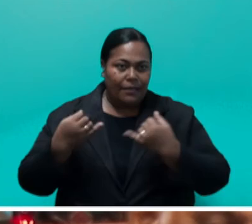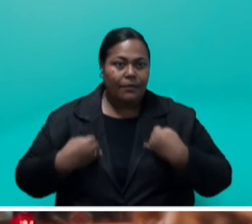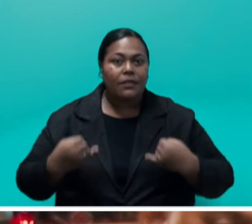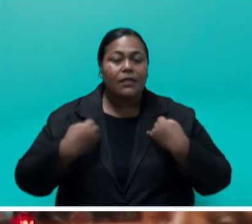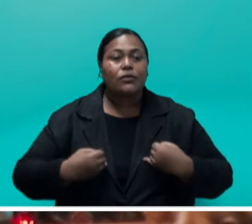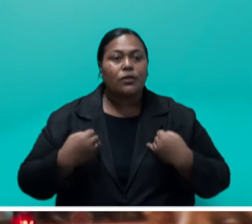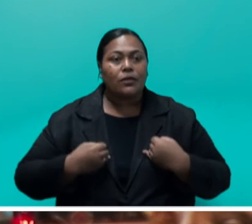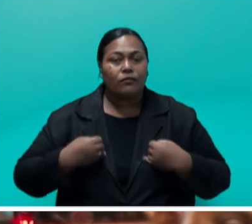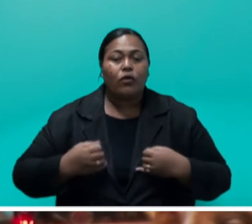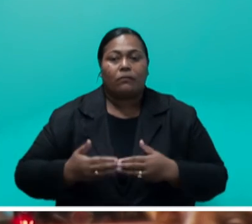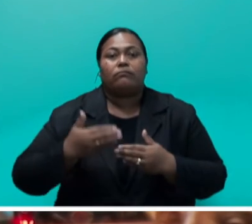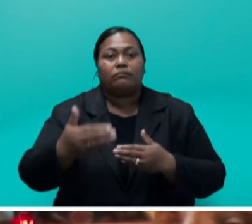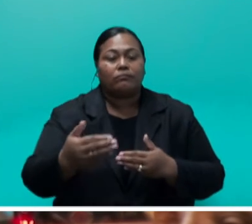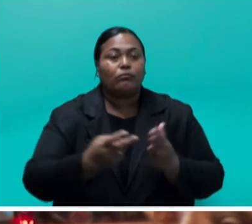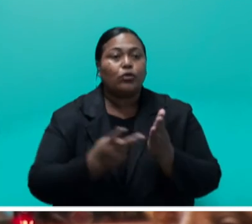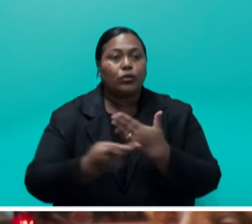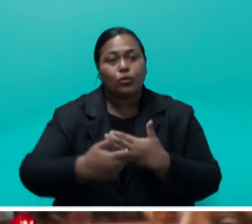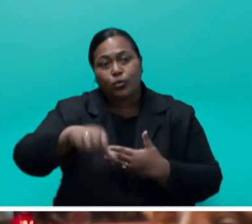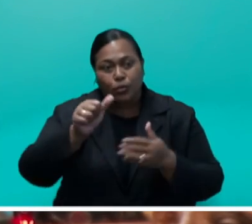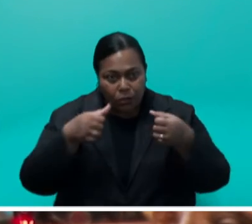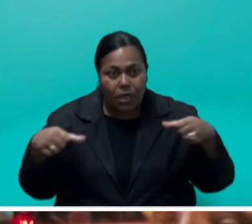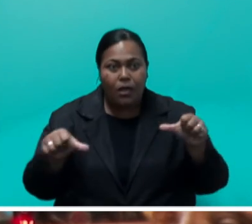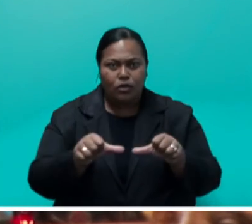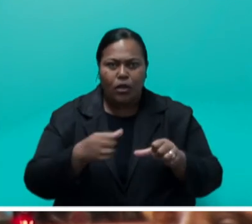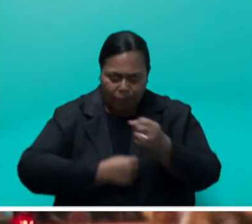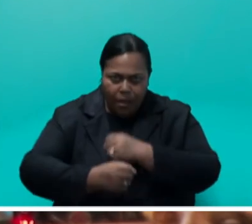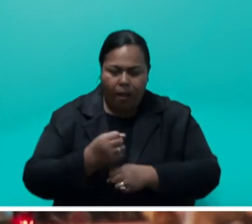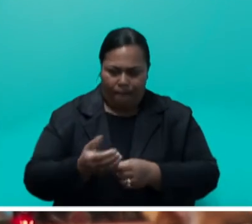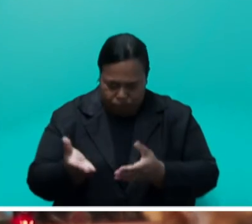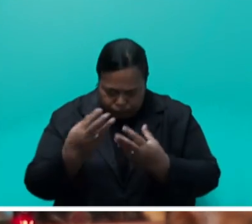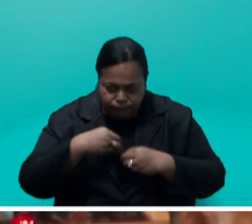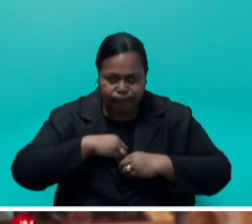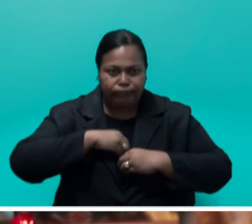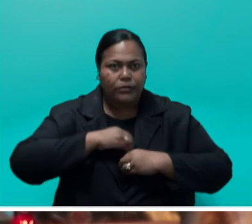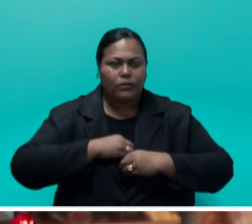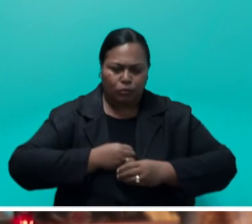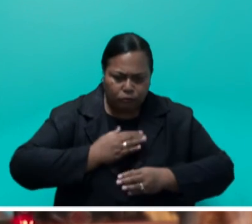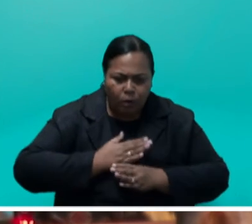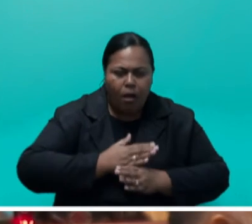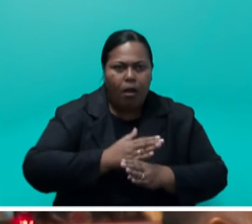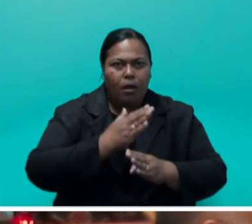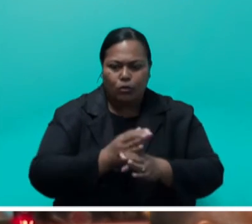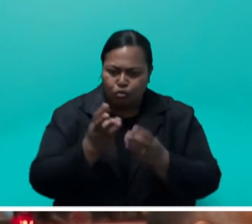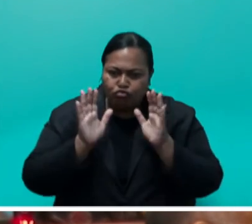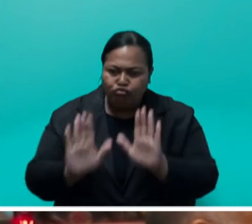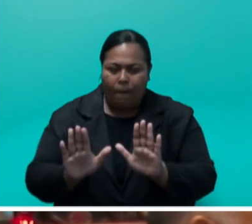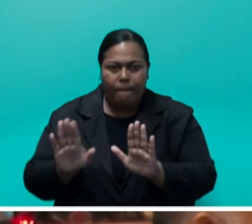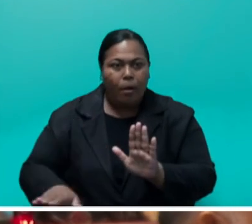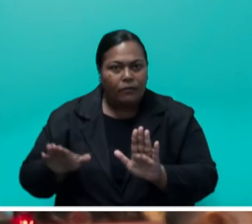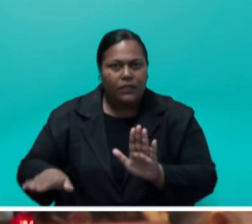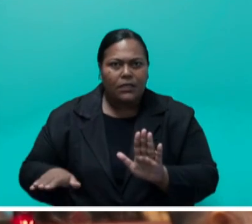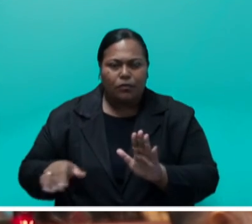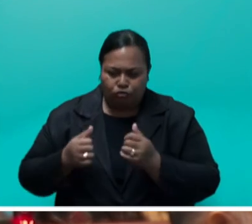of the upcoming project to use agriculture as a tool to alleviate poverty, beginning with the poorest of the poor